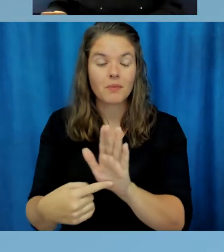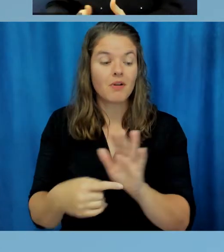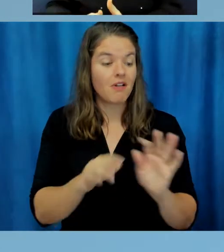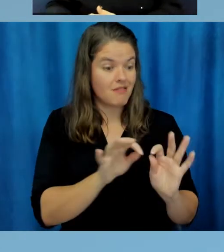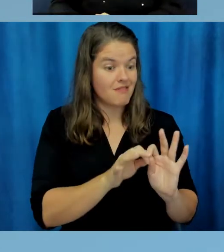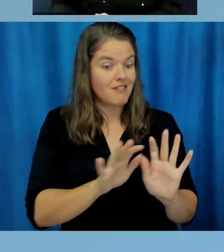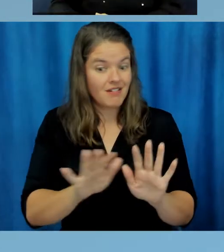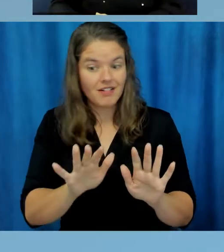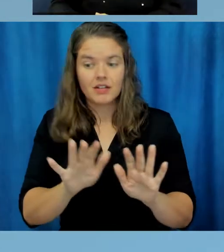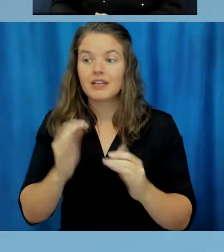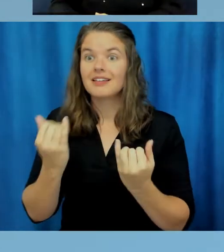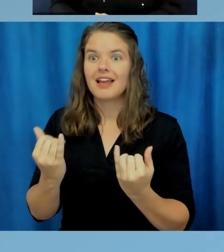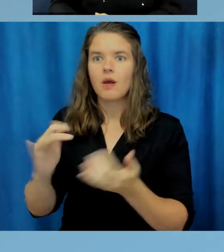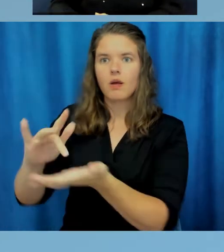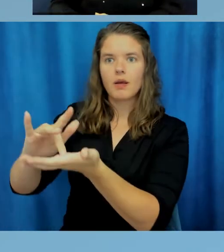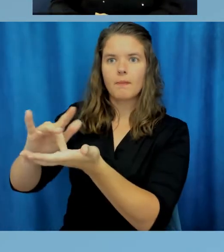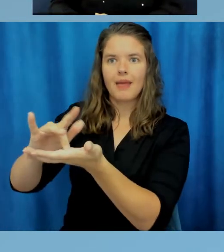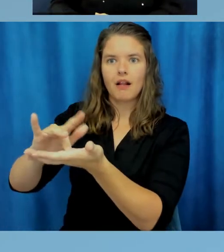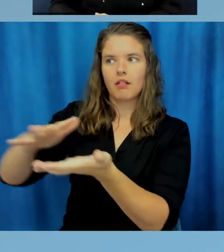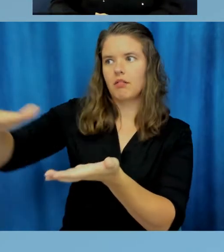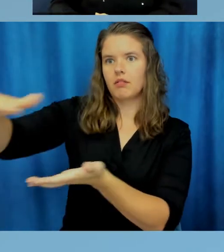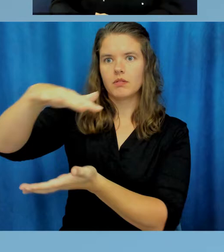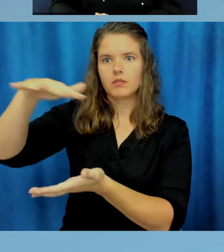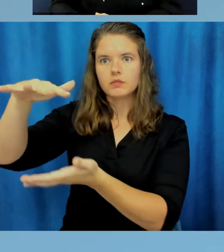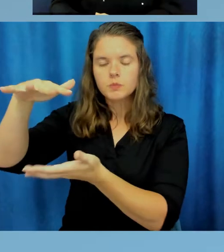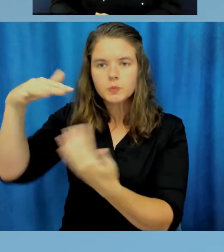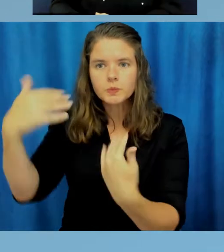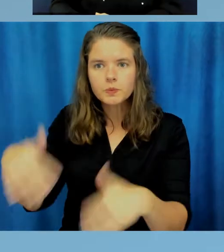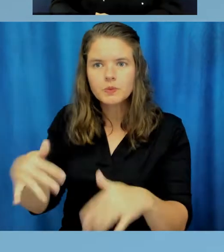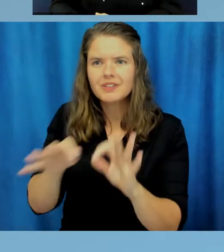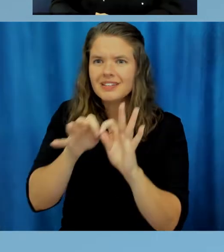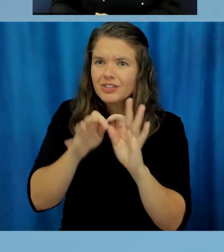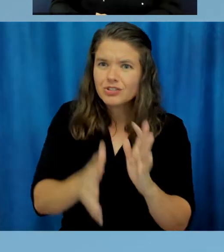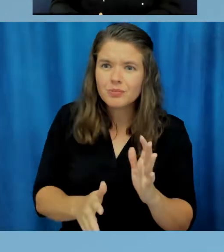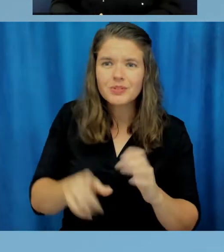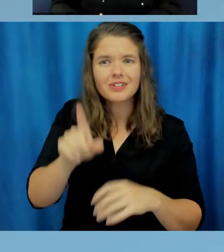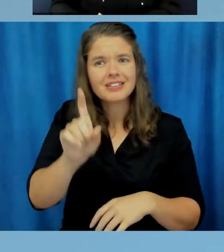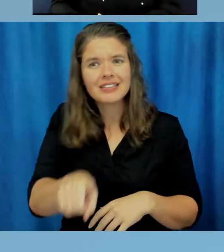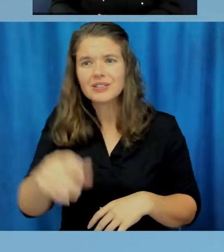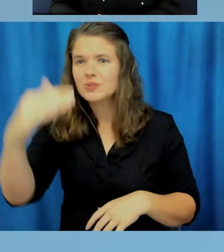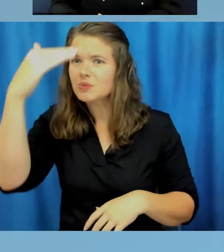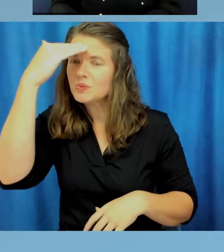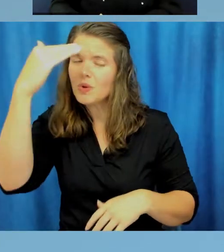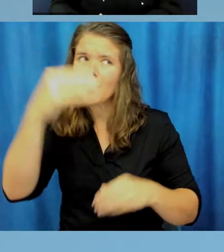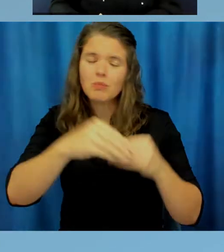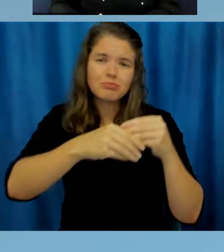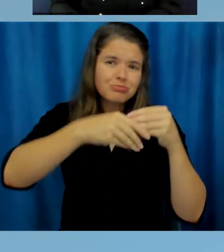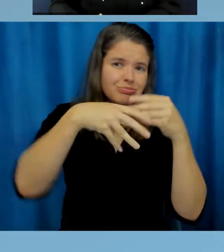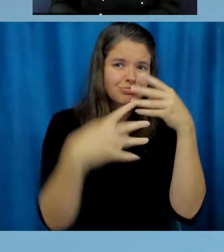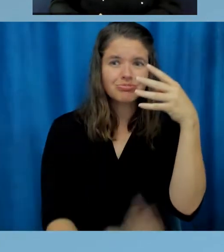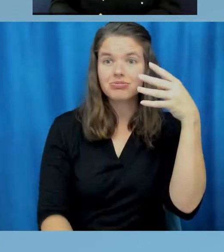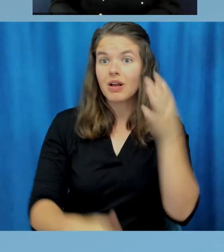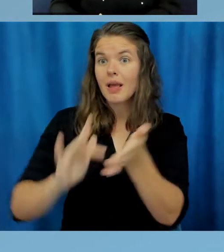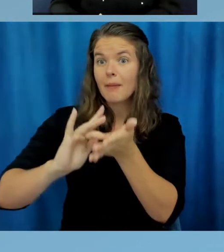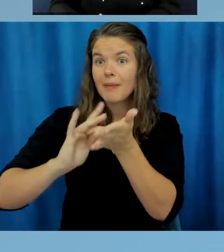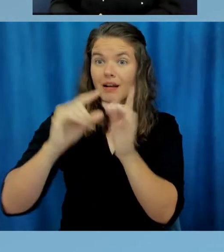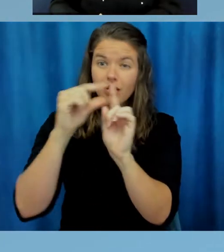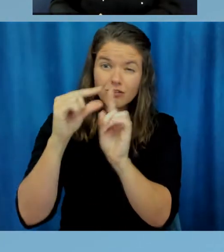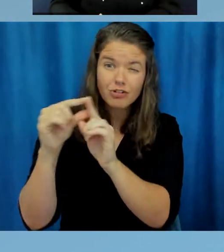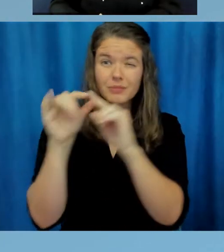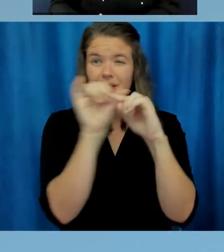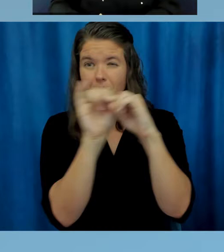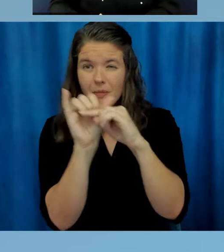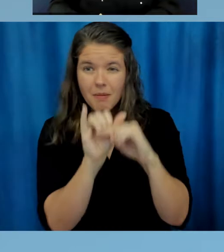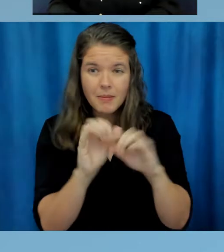sector. An interpreter will need to know a myriad of medical terminology and how that